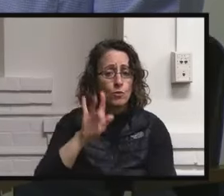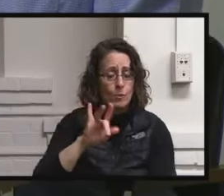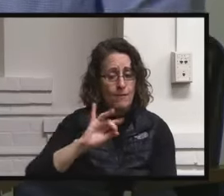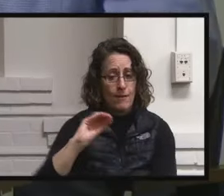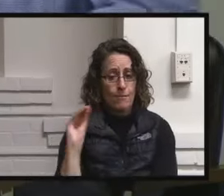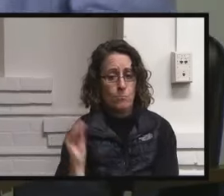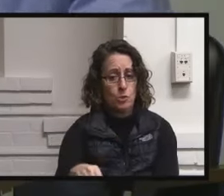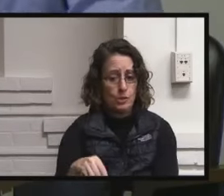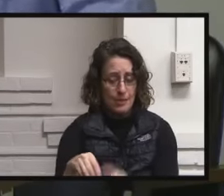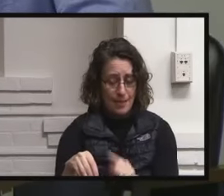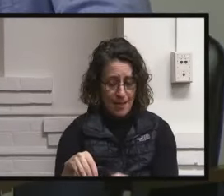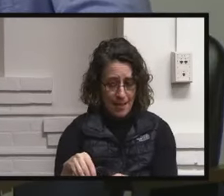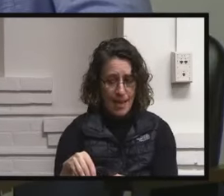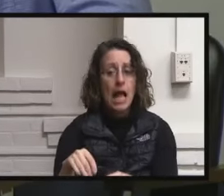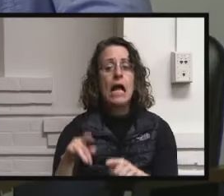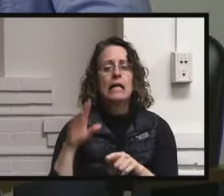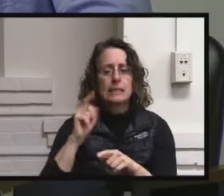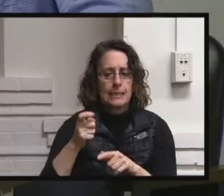years.